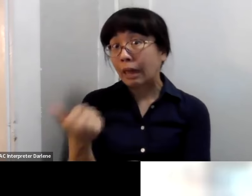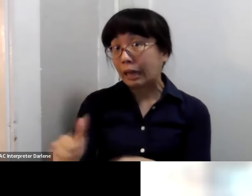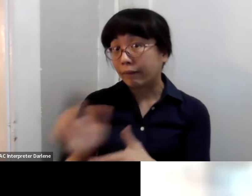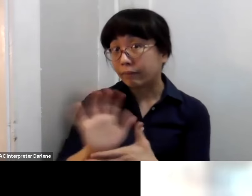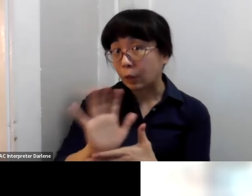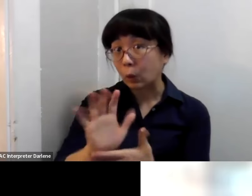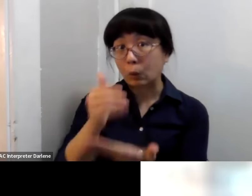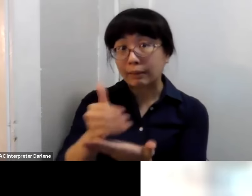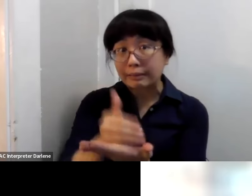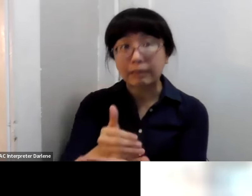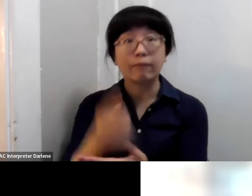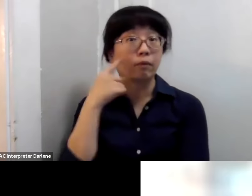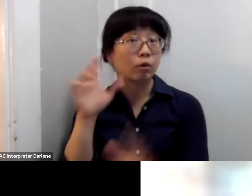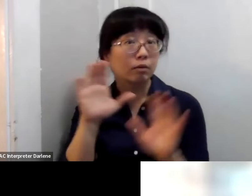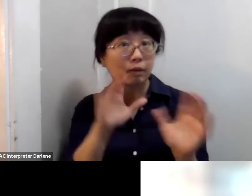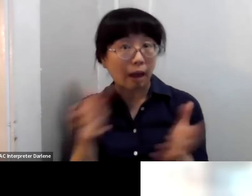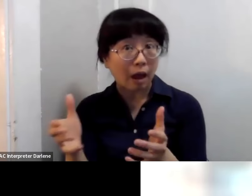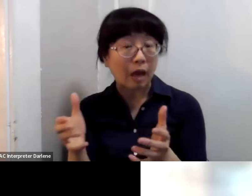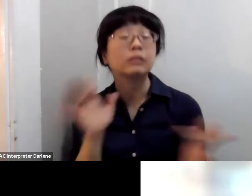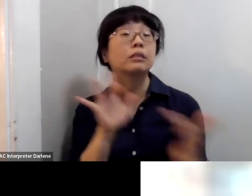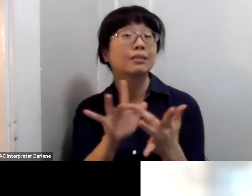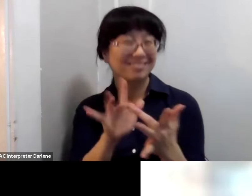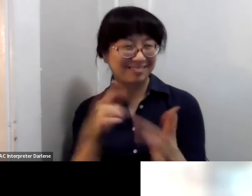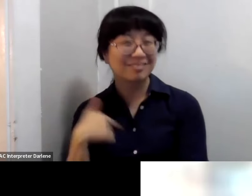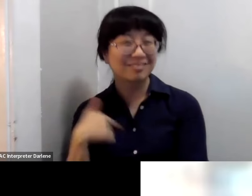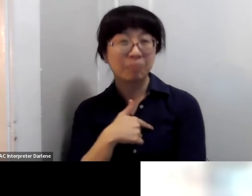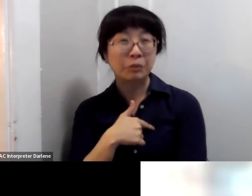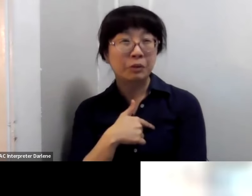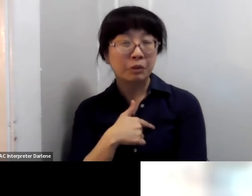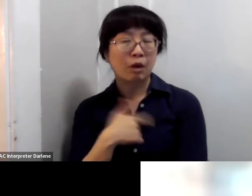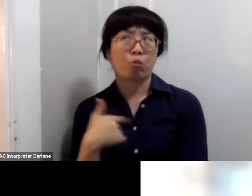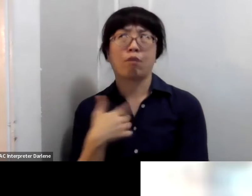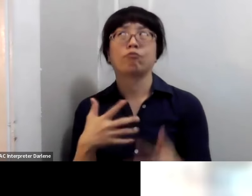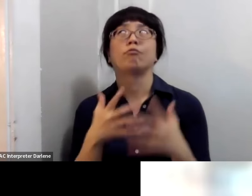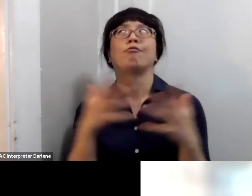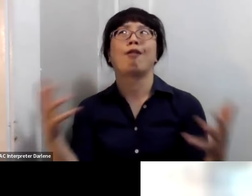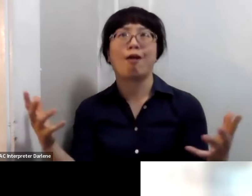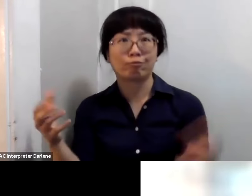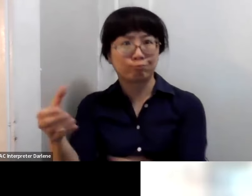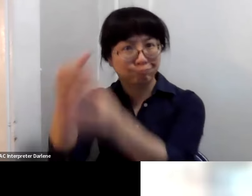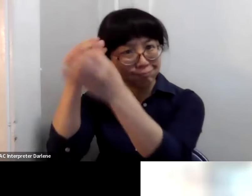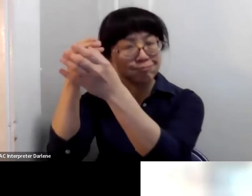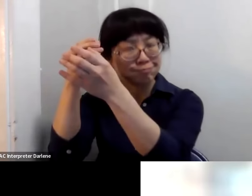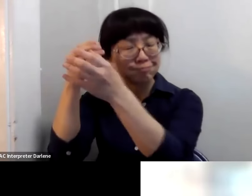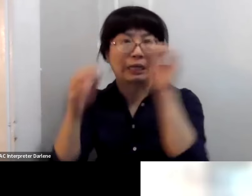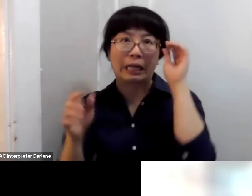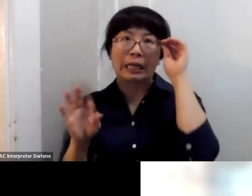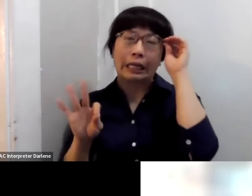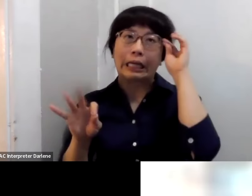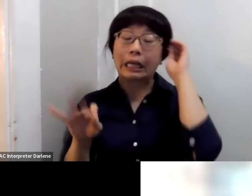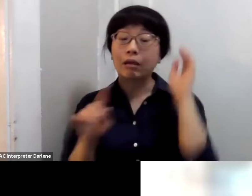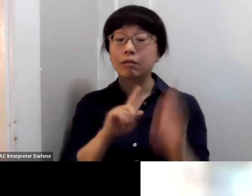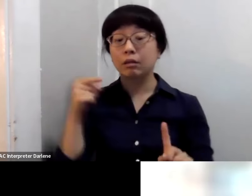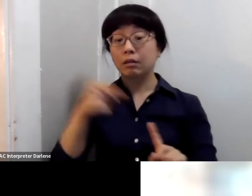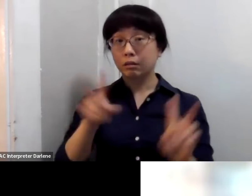lessons or materials for the class, again, if you reach out to us, we have a wealth of knowledge base on our end. So if there's a certain topic that you would like